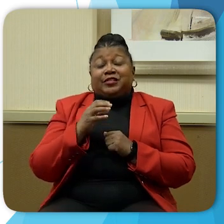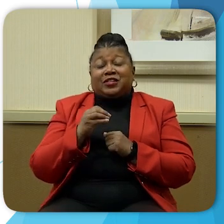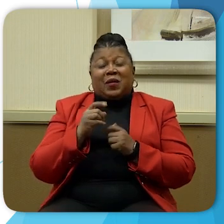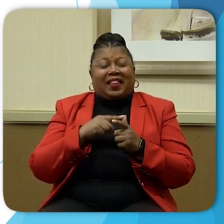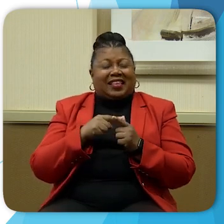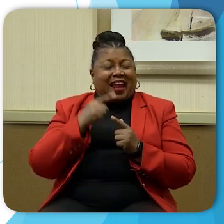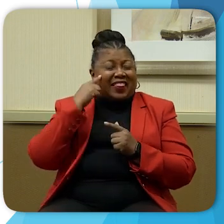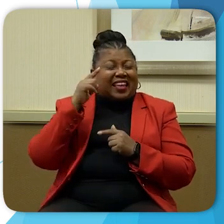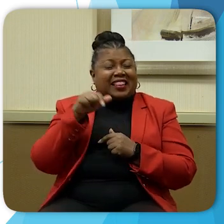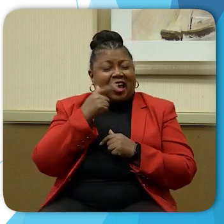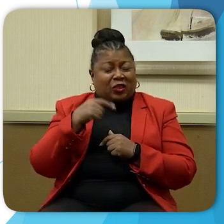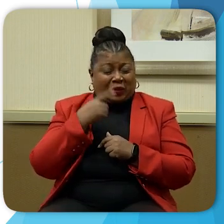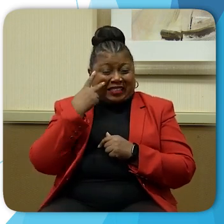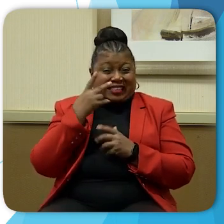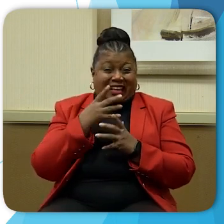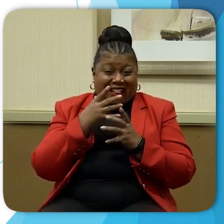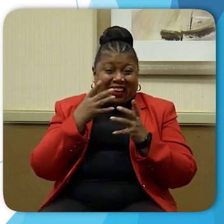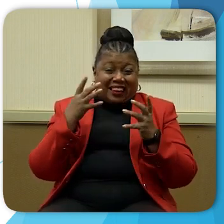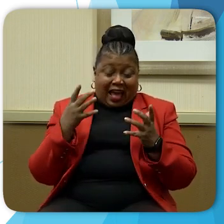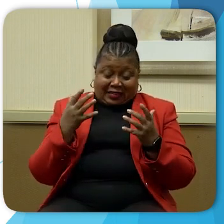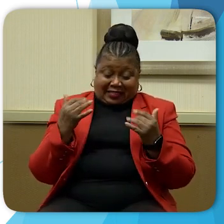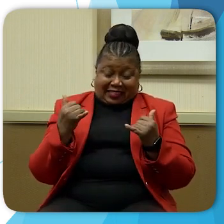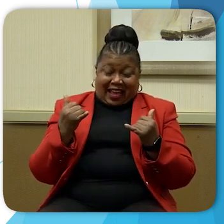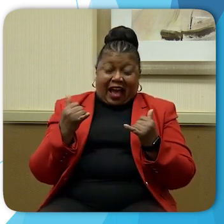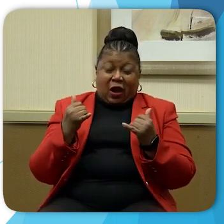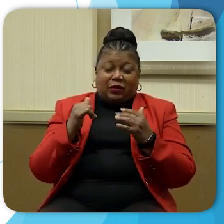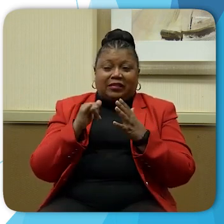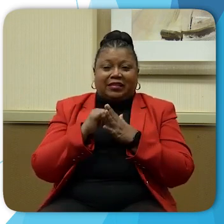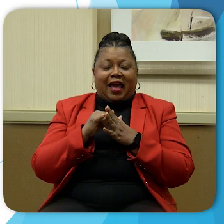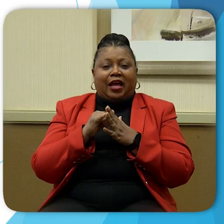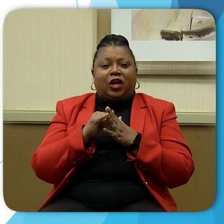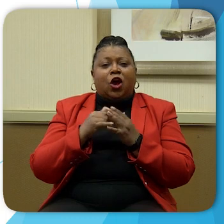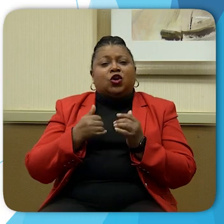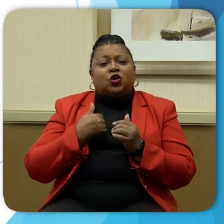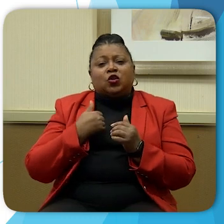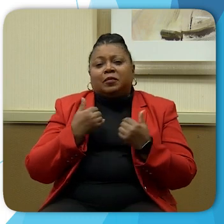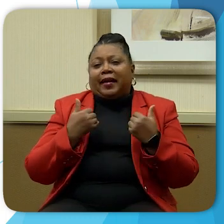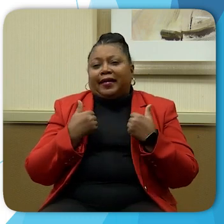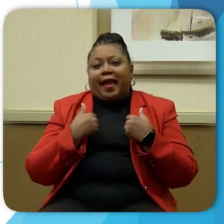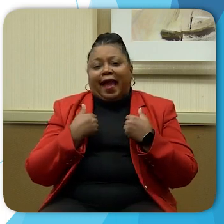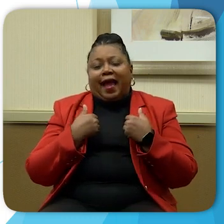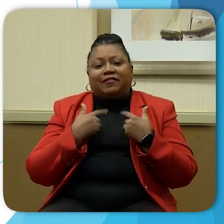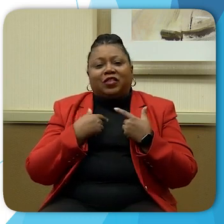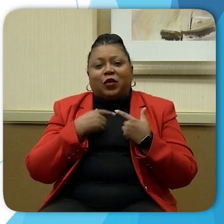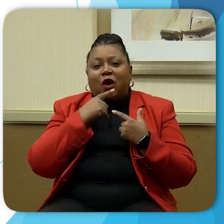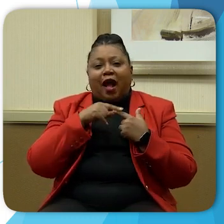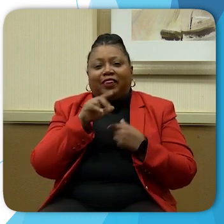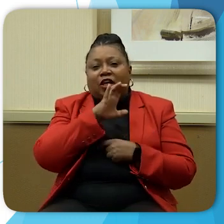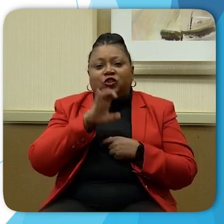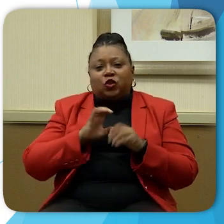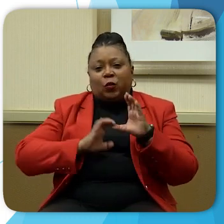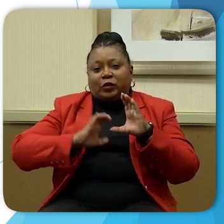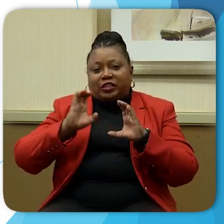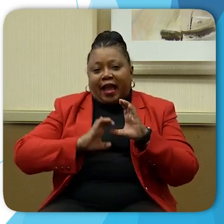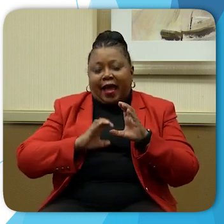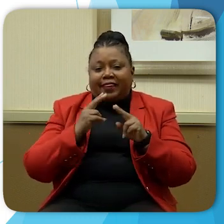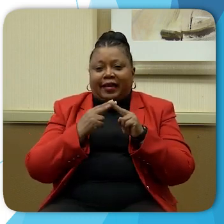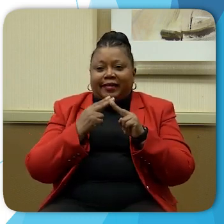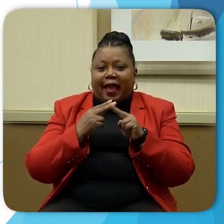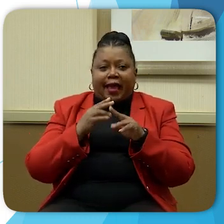And then I think the other thing that we see a lot now is that youth might have, like, say they're on their Zoom chat and their